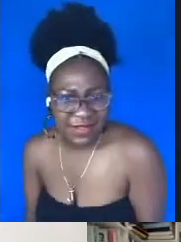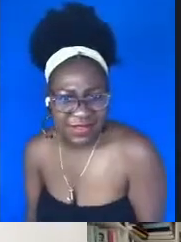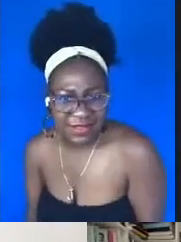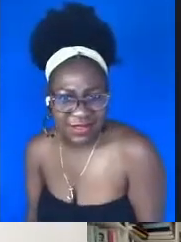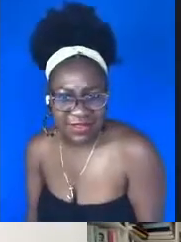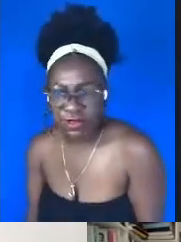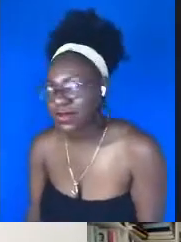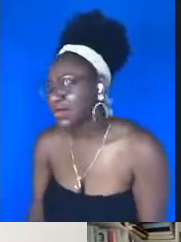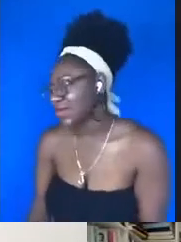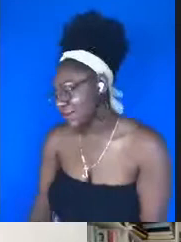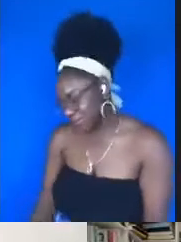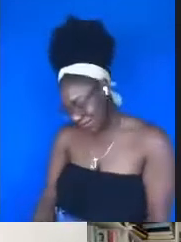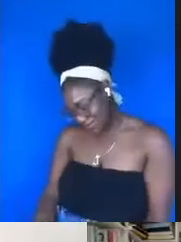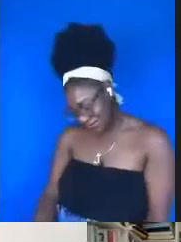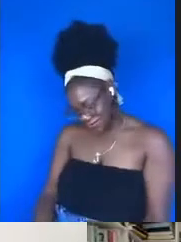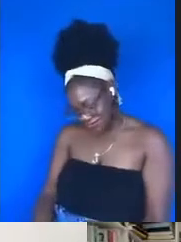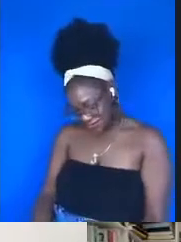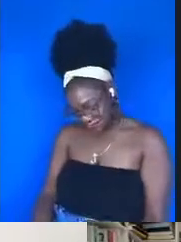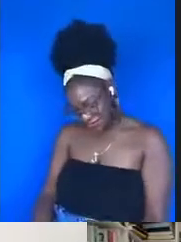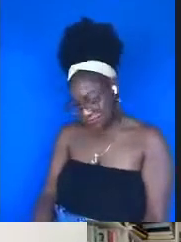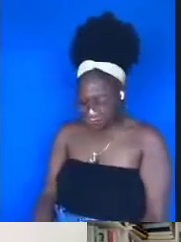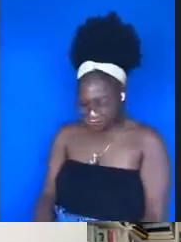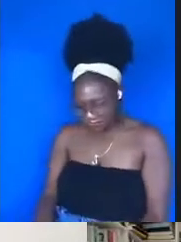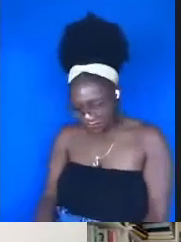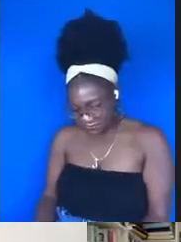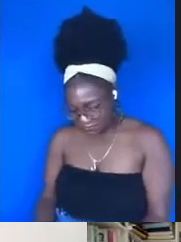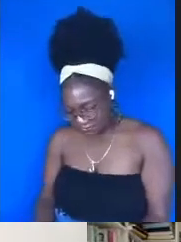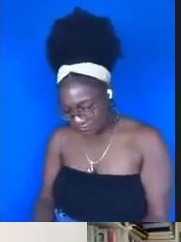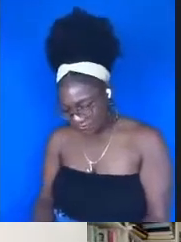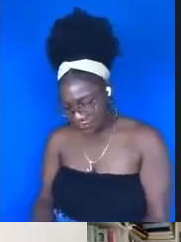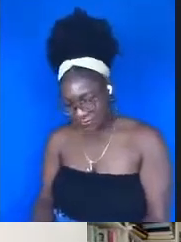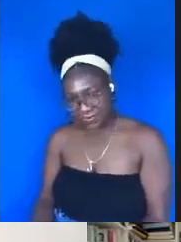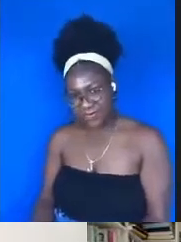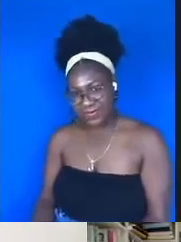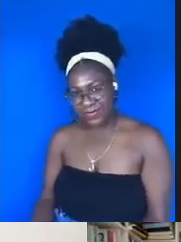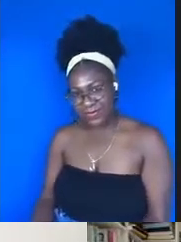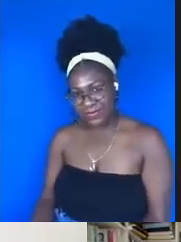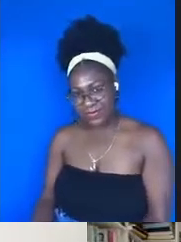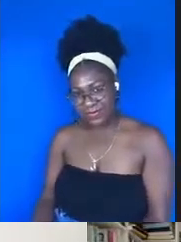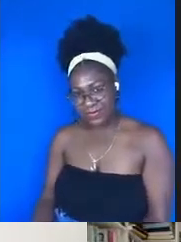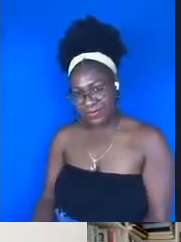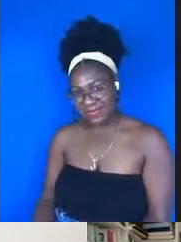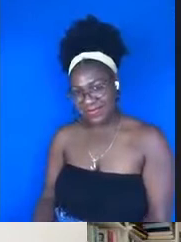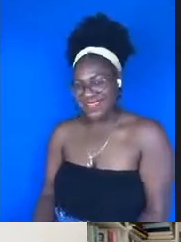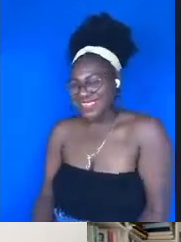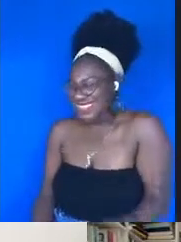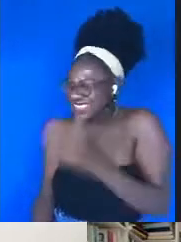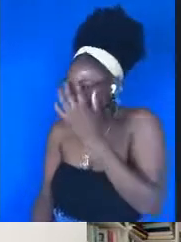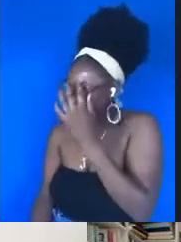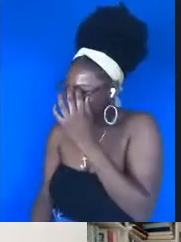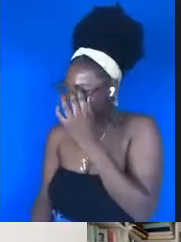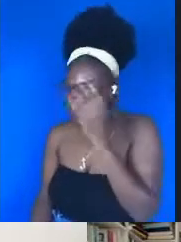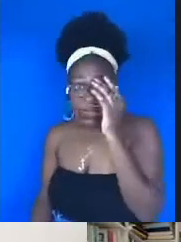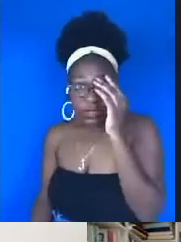pine. Though his boat will not be lost, still it will be tempest tossed. Look what I have.